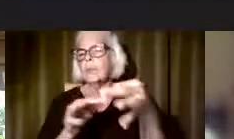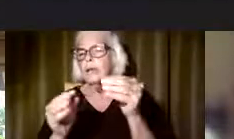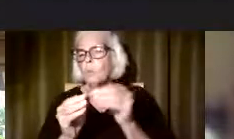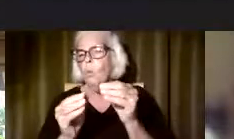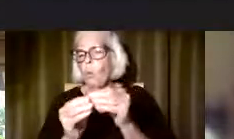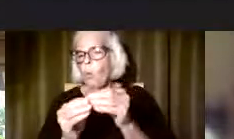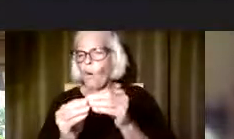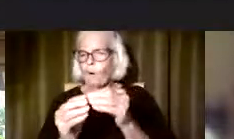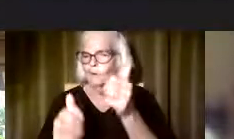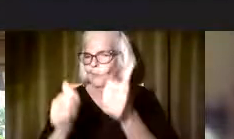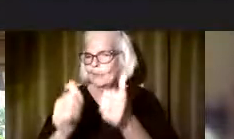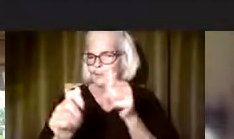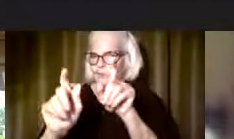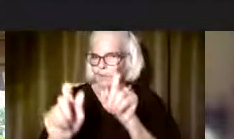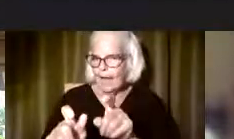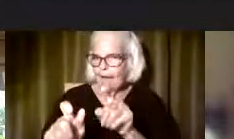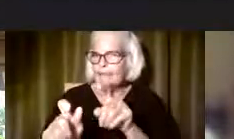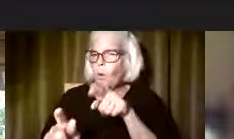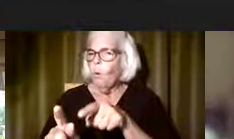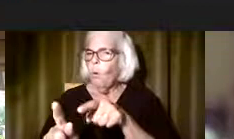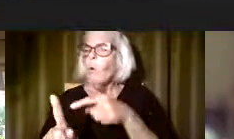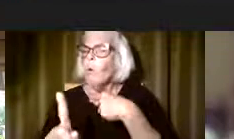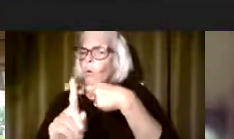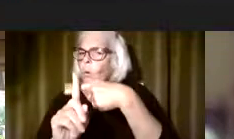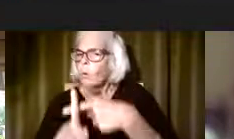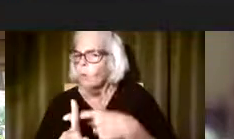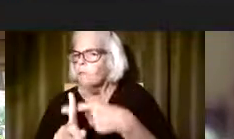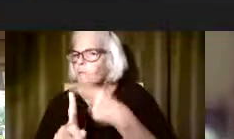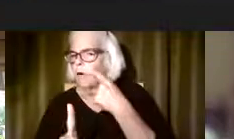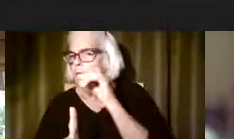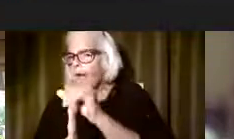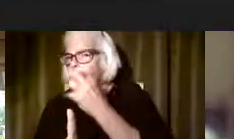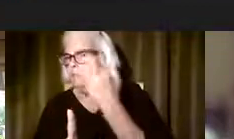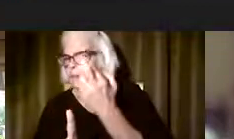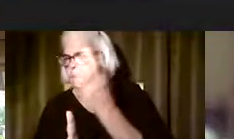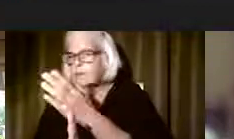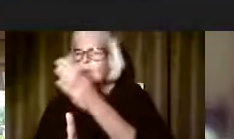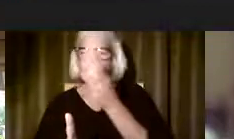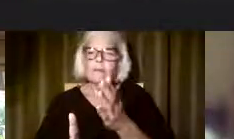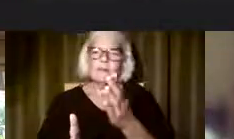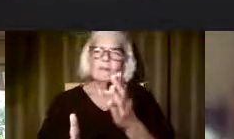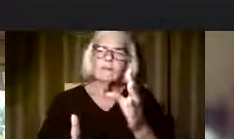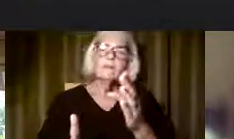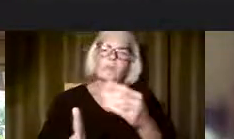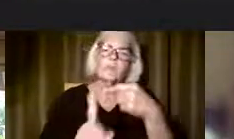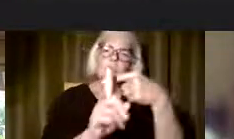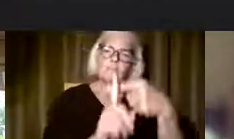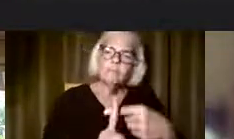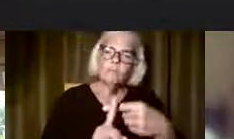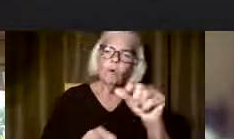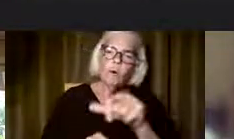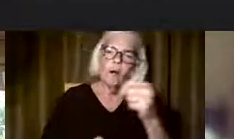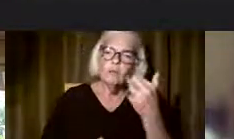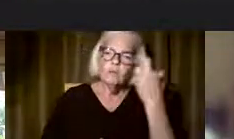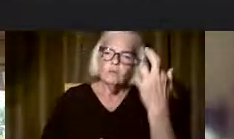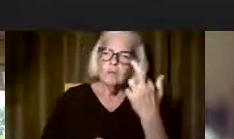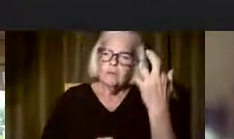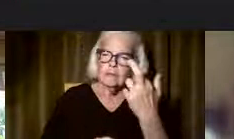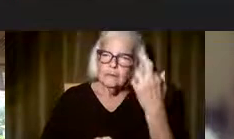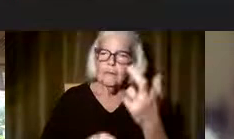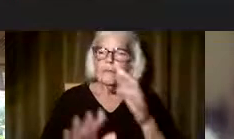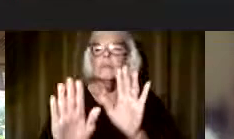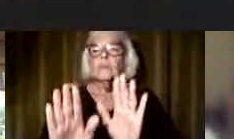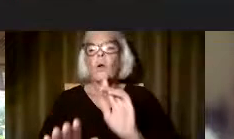ran a couple pilots of distributing antigen and LAMP-based tests over the holidays when our lab was